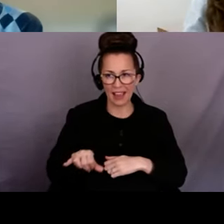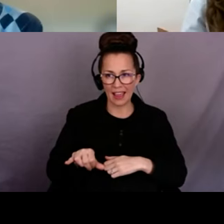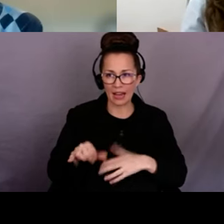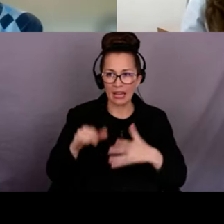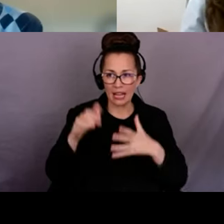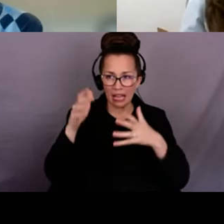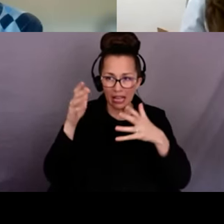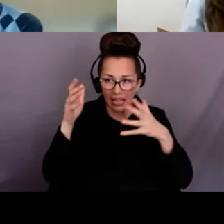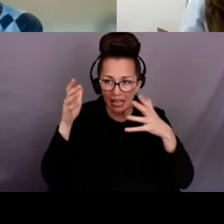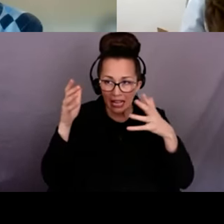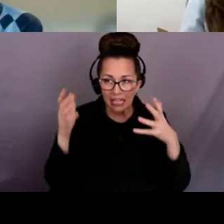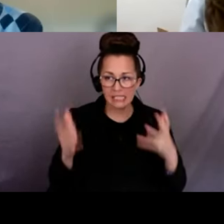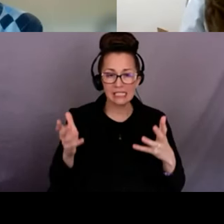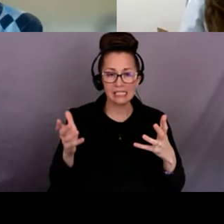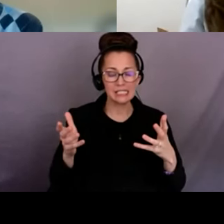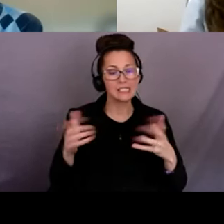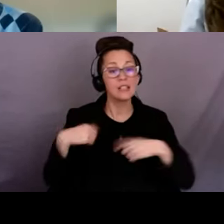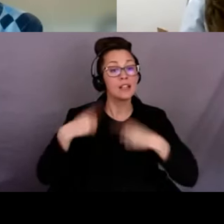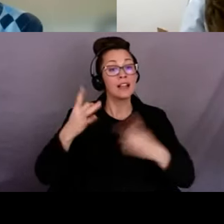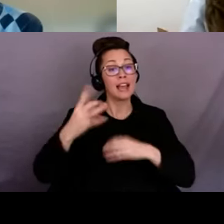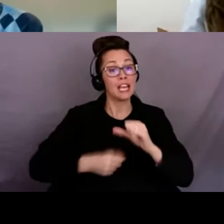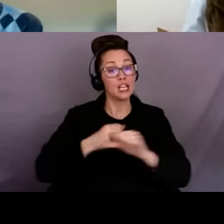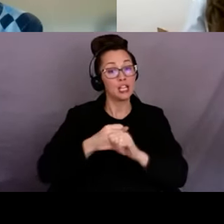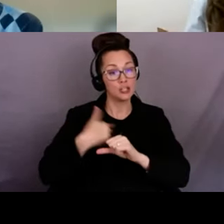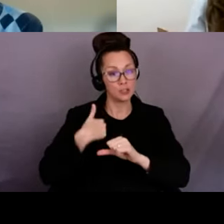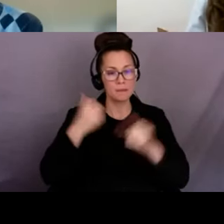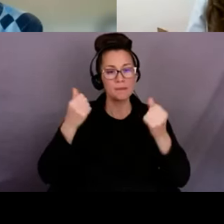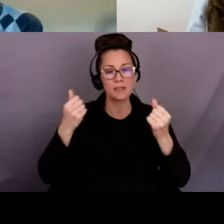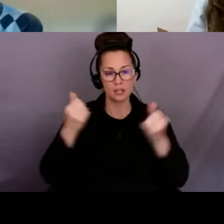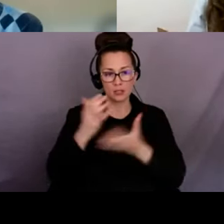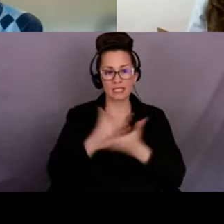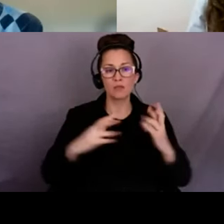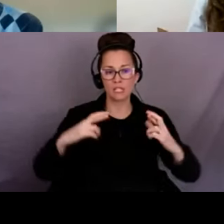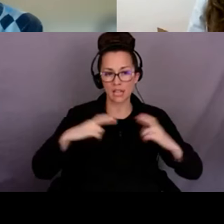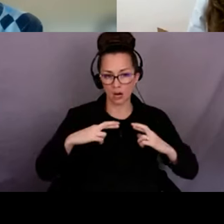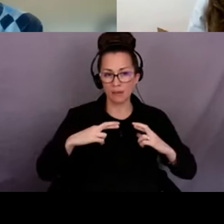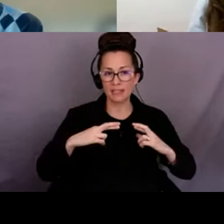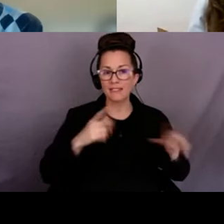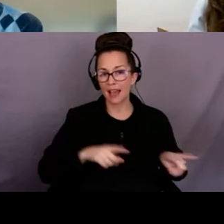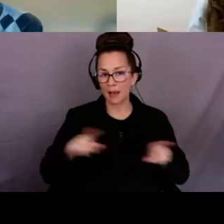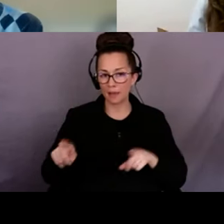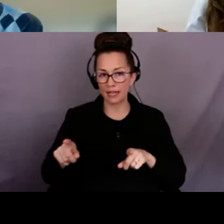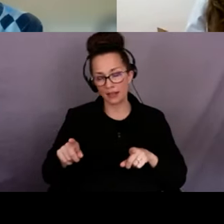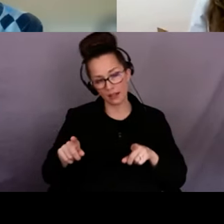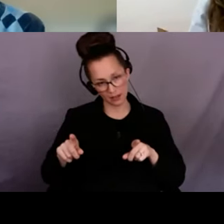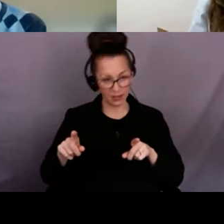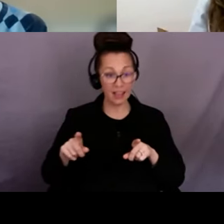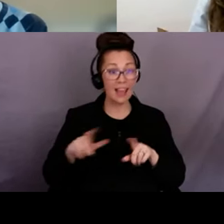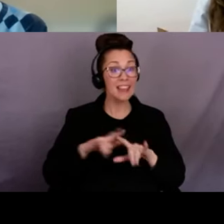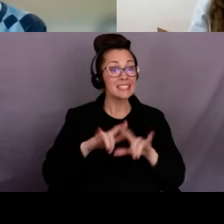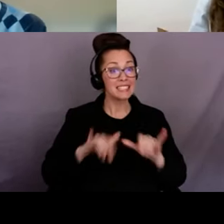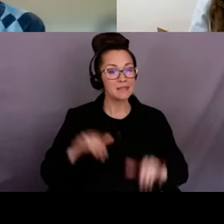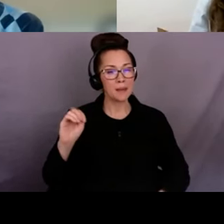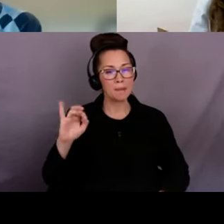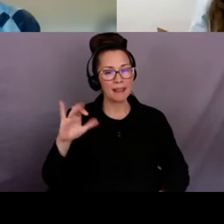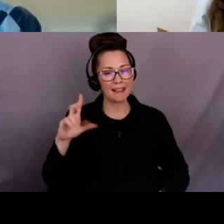information. Over the past 8 years, we also have retirement set against the backdrop of this rollout of a Medicaid managed